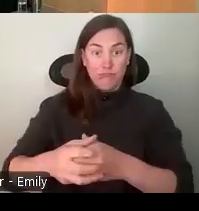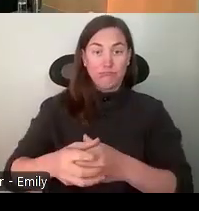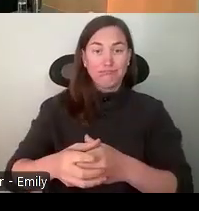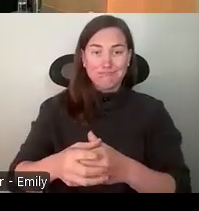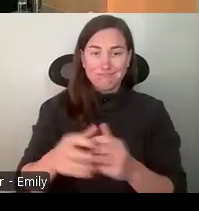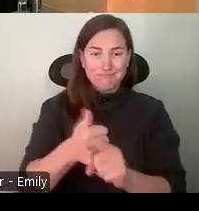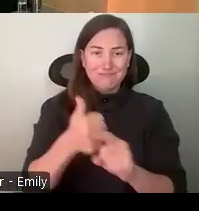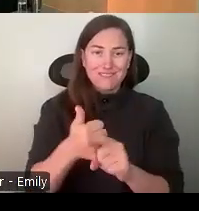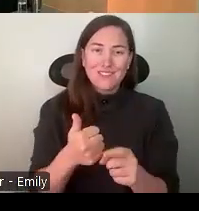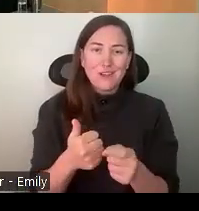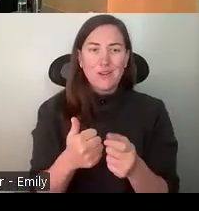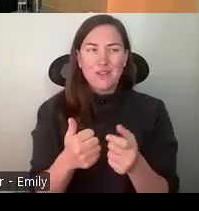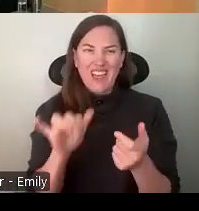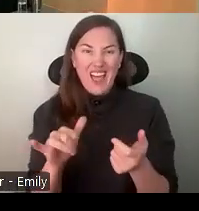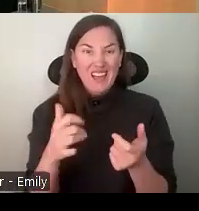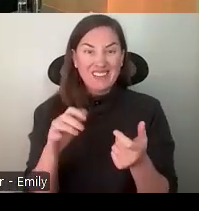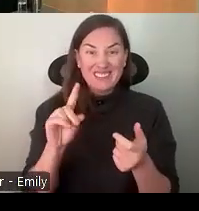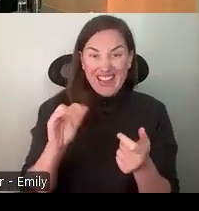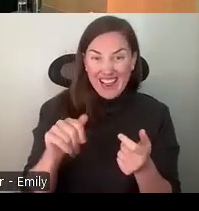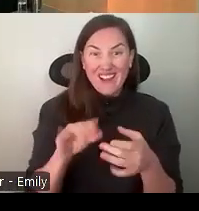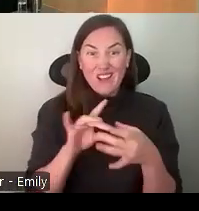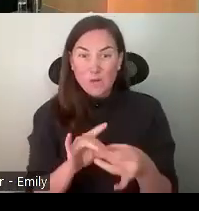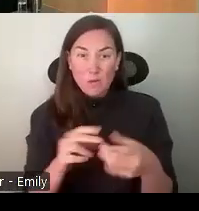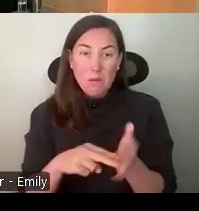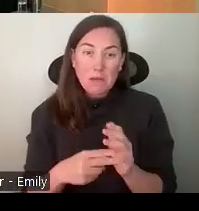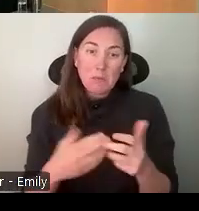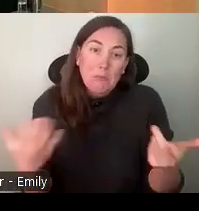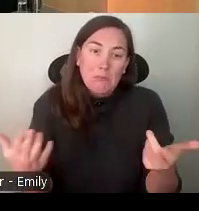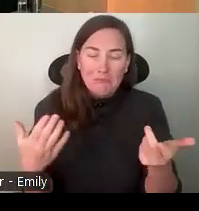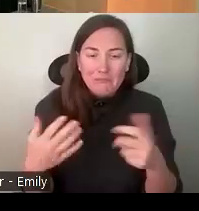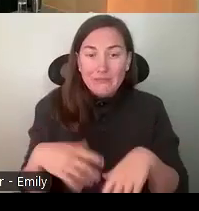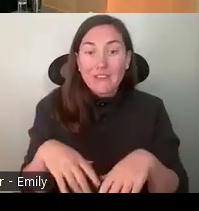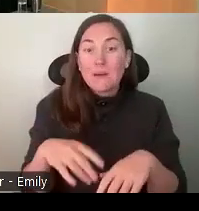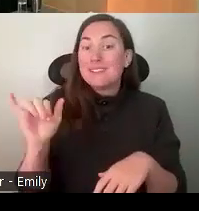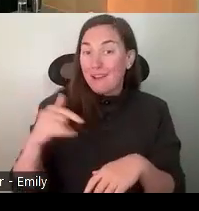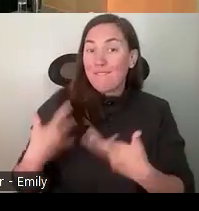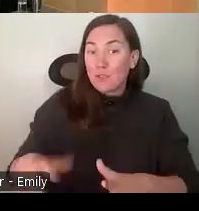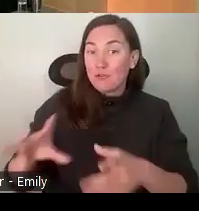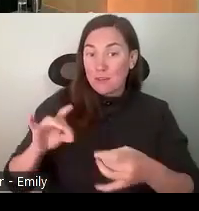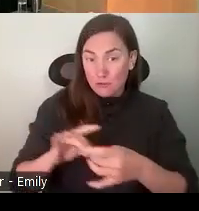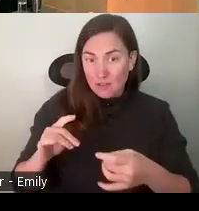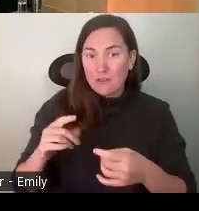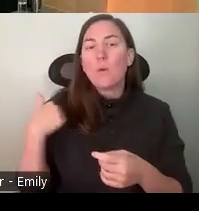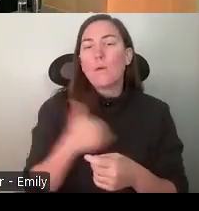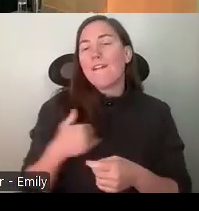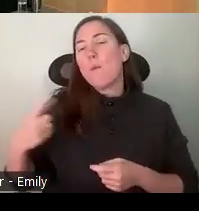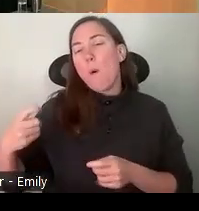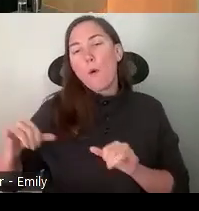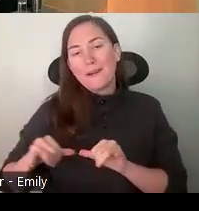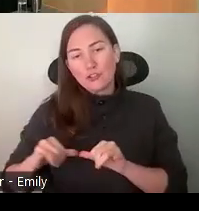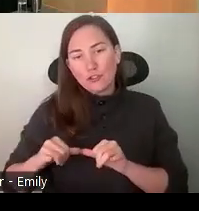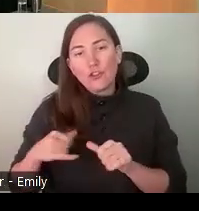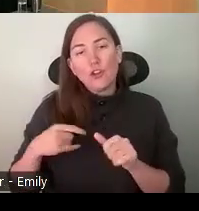it's really hard to know what to make of this particular association. However, as I mentioned, we also have that other measure, the